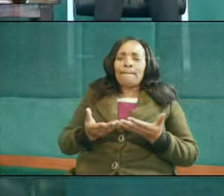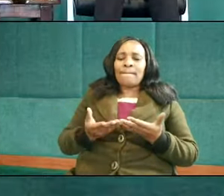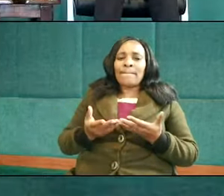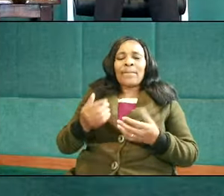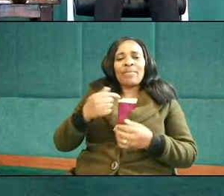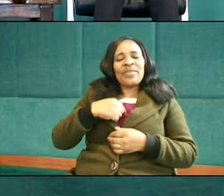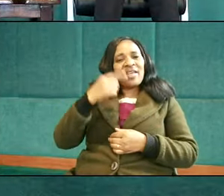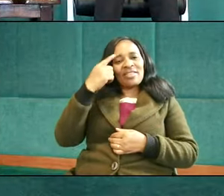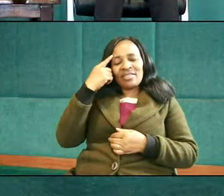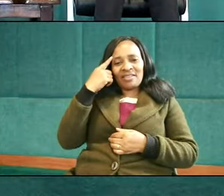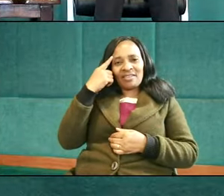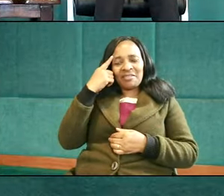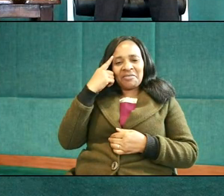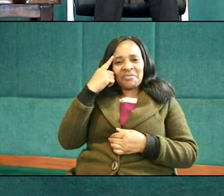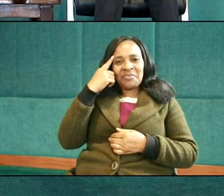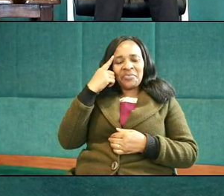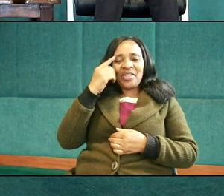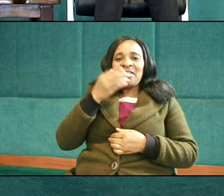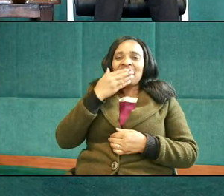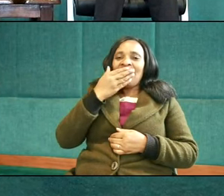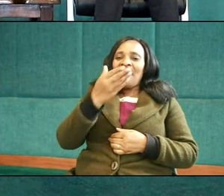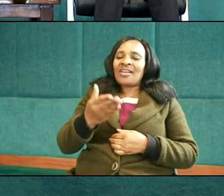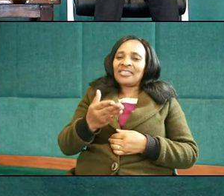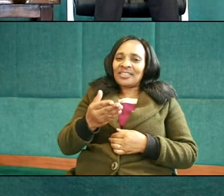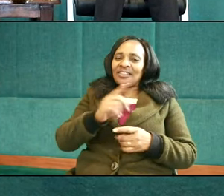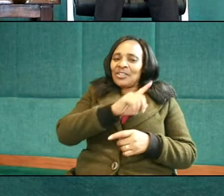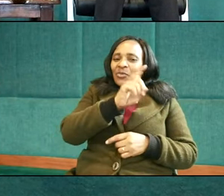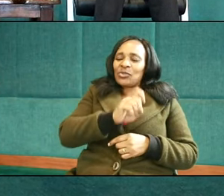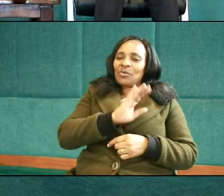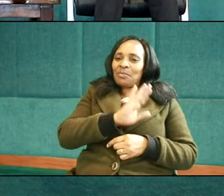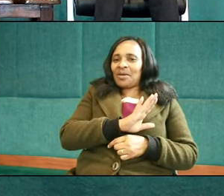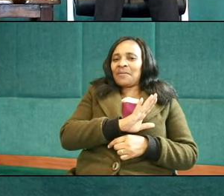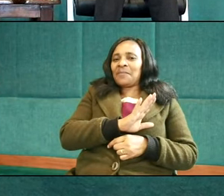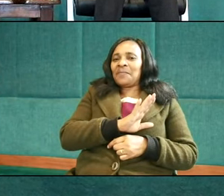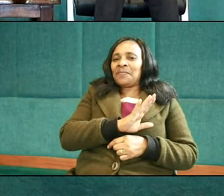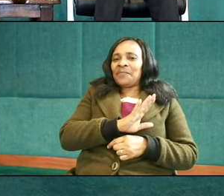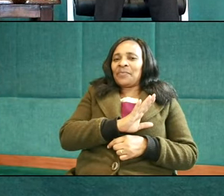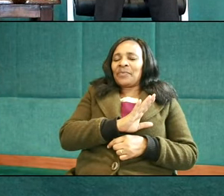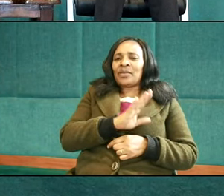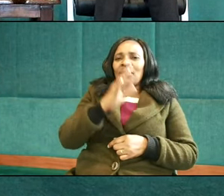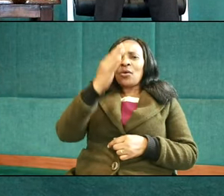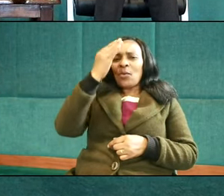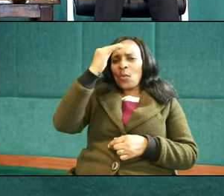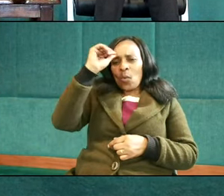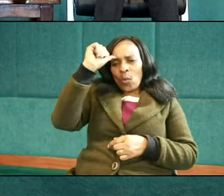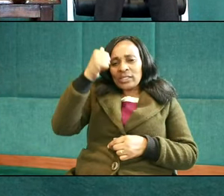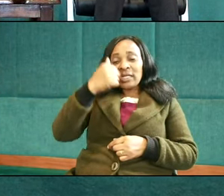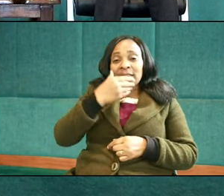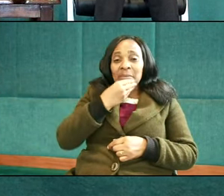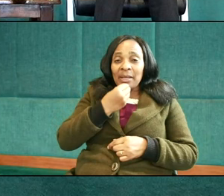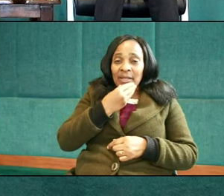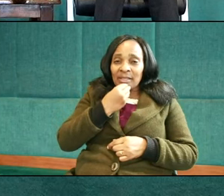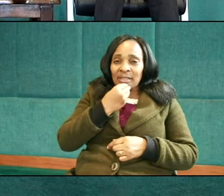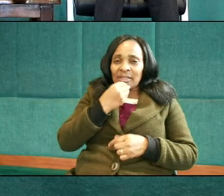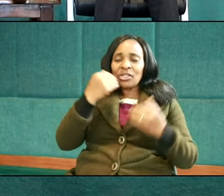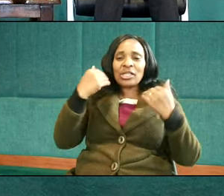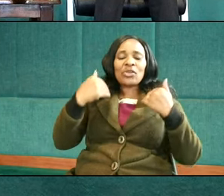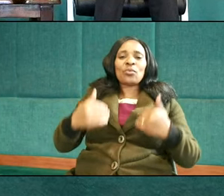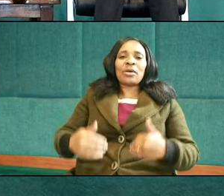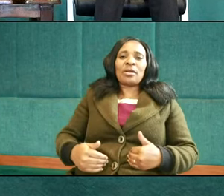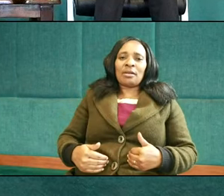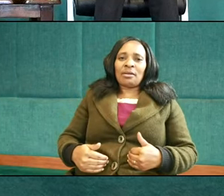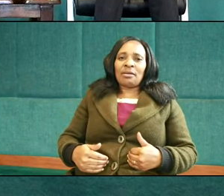I think the answer lies in the question itself. Wisest man, human.